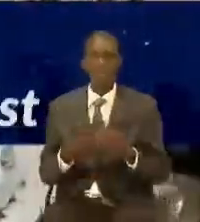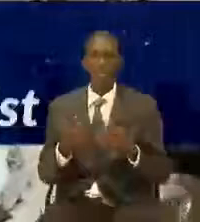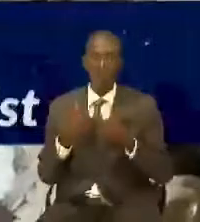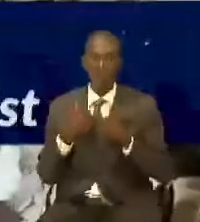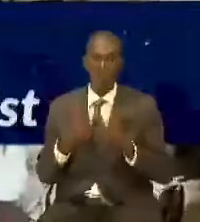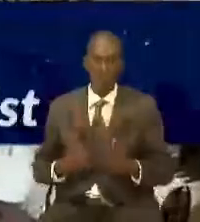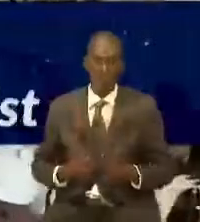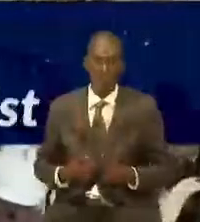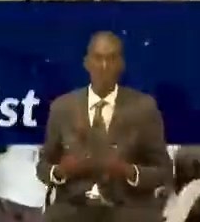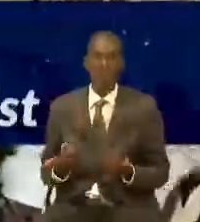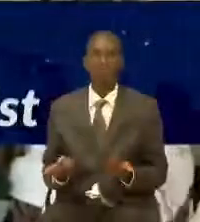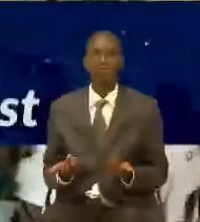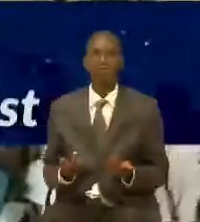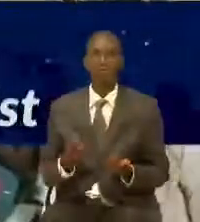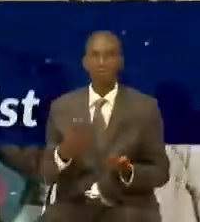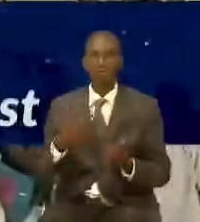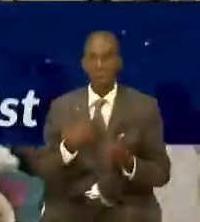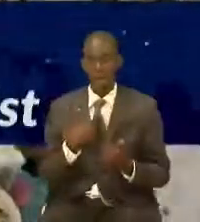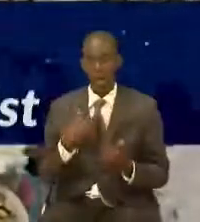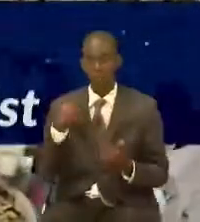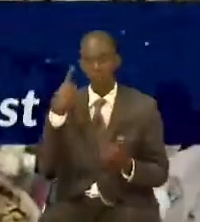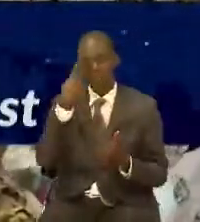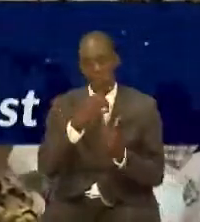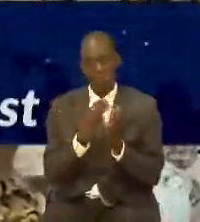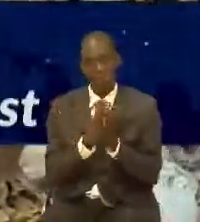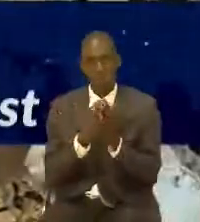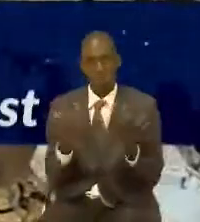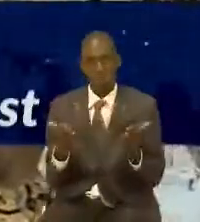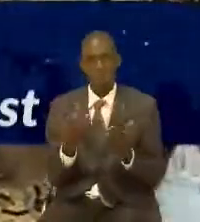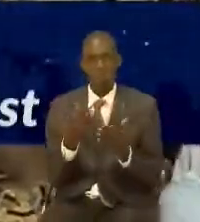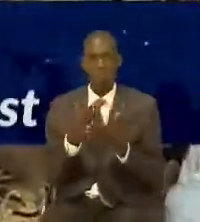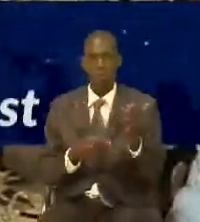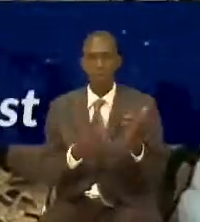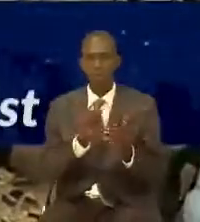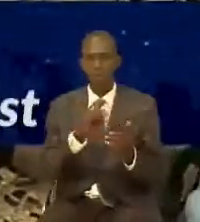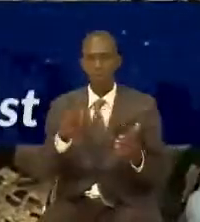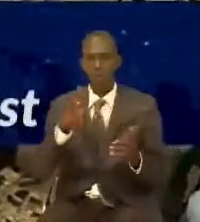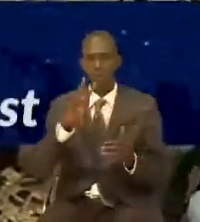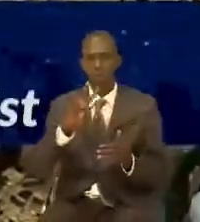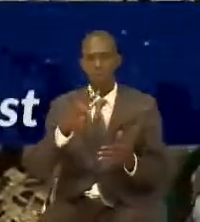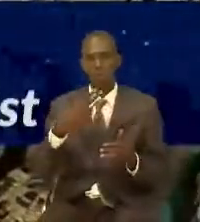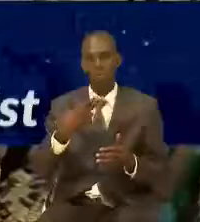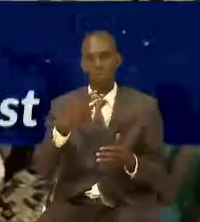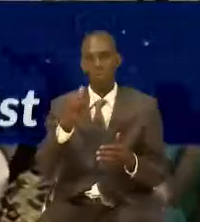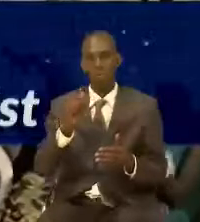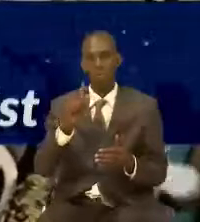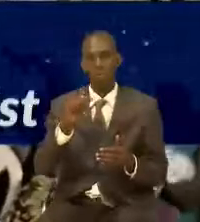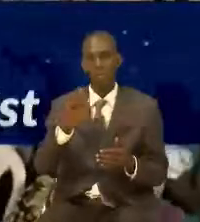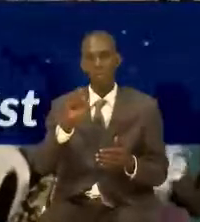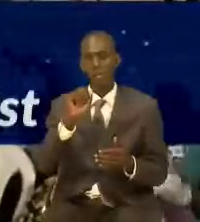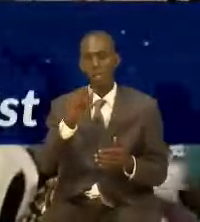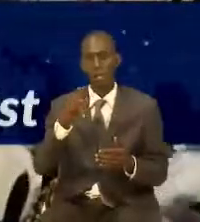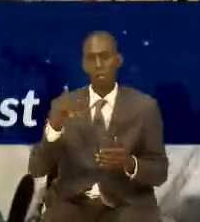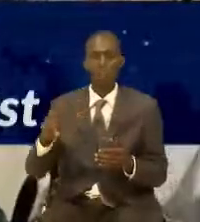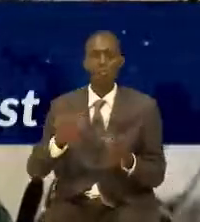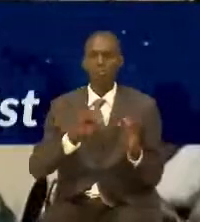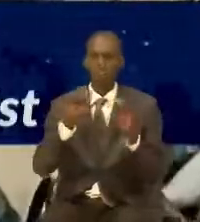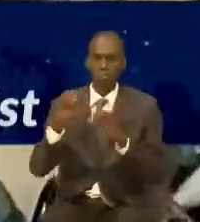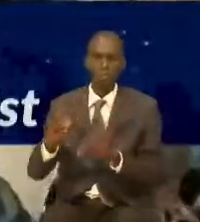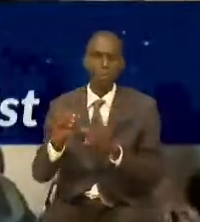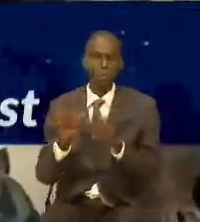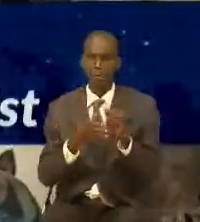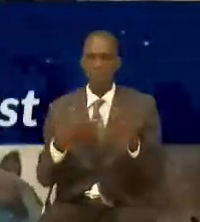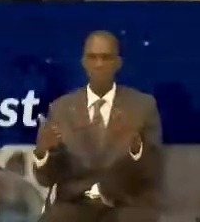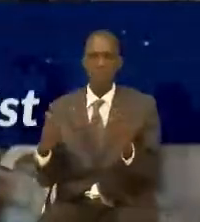feeling the form that is available online just click the link that